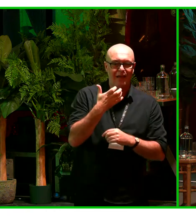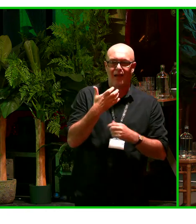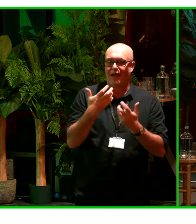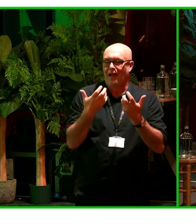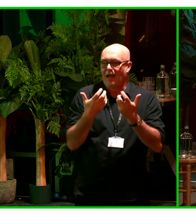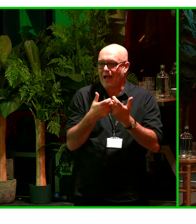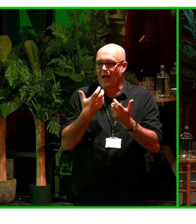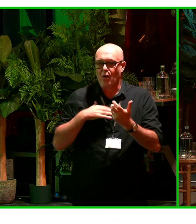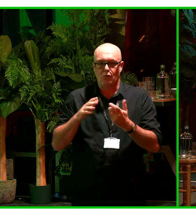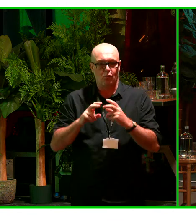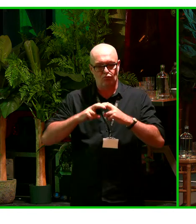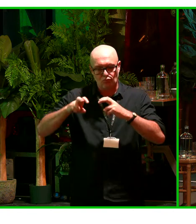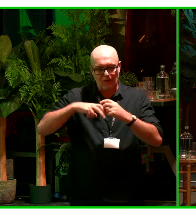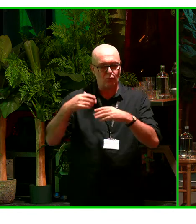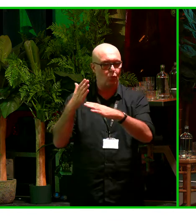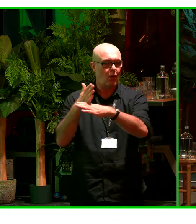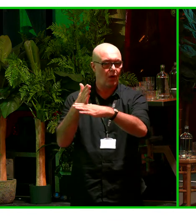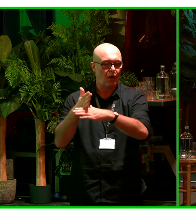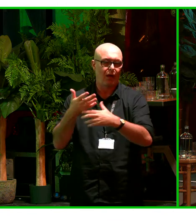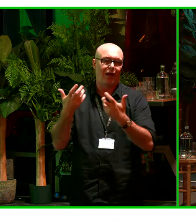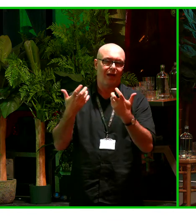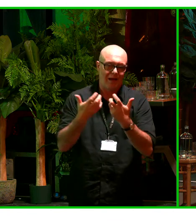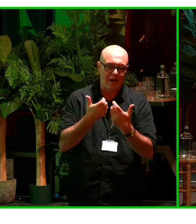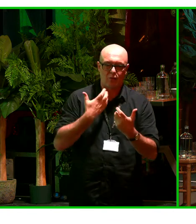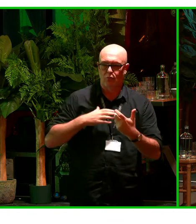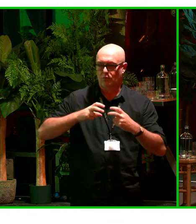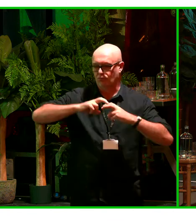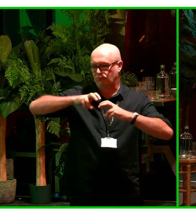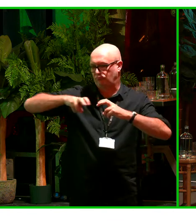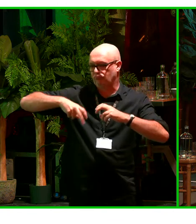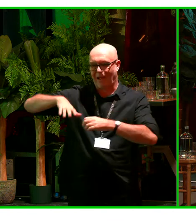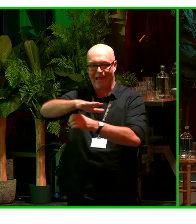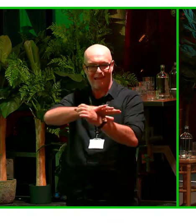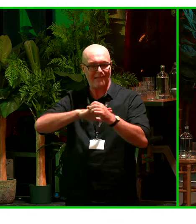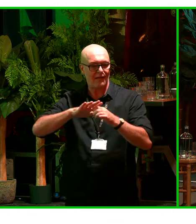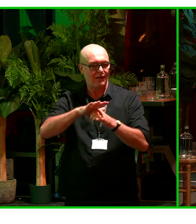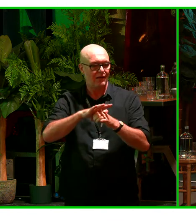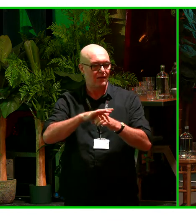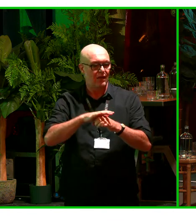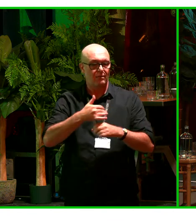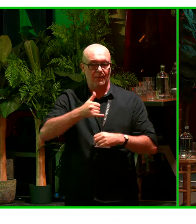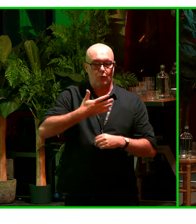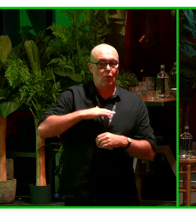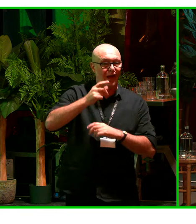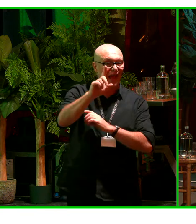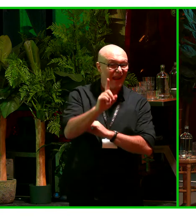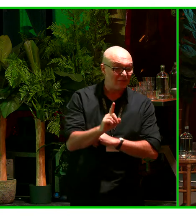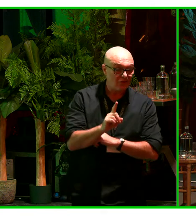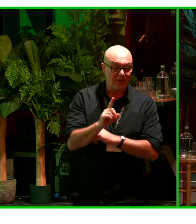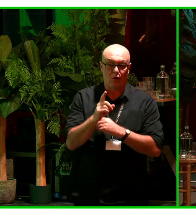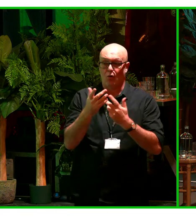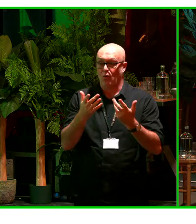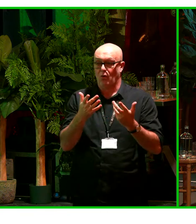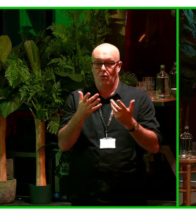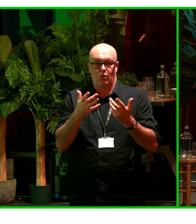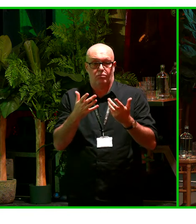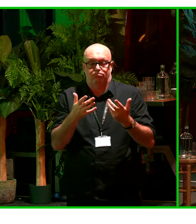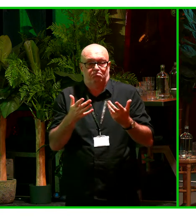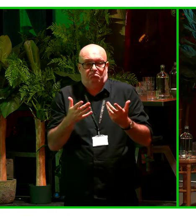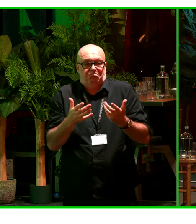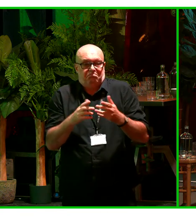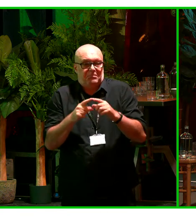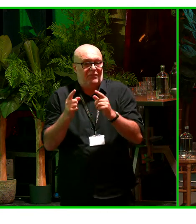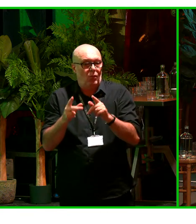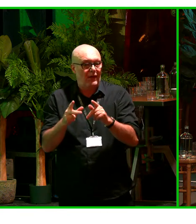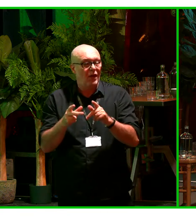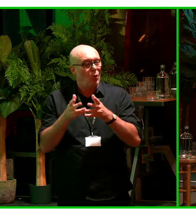to work, how do they want to travel around their area. It doesn't matter if you don't go electric, if you decide hydrogen is the way for you, then we still need to